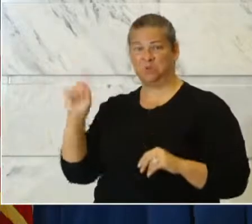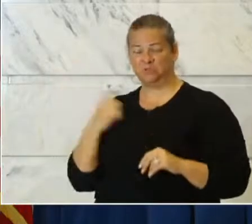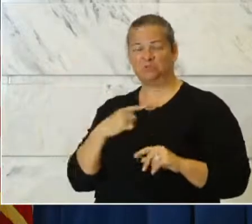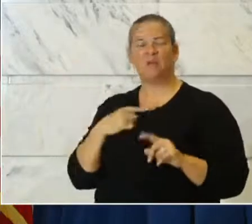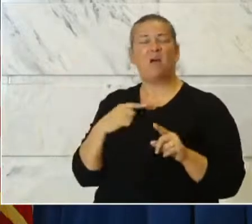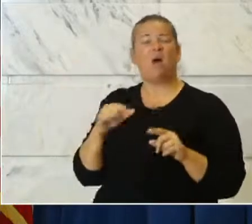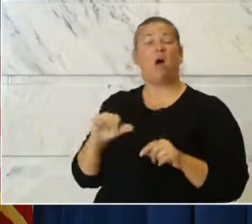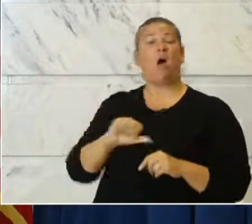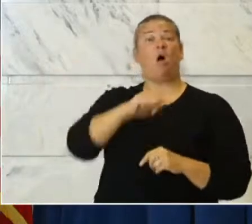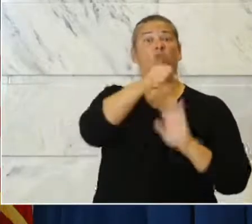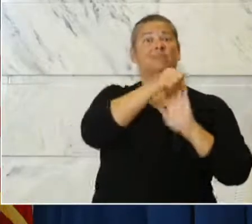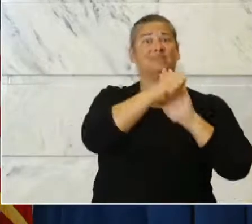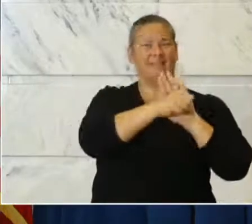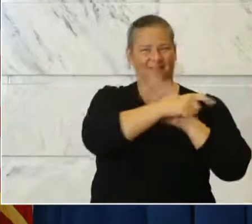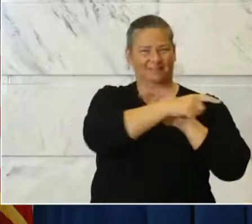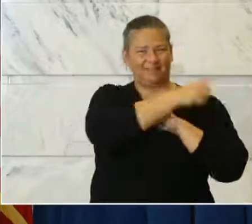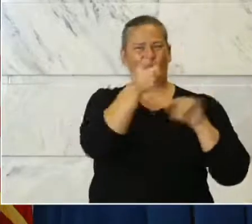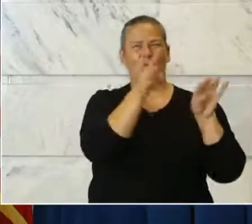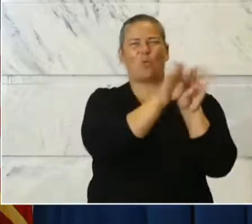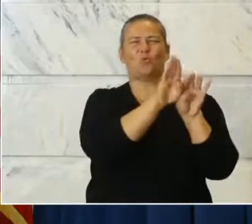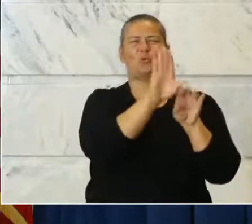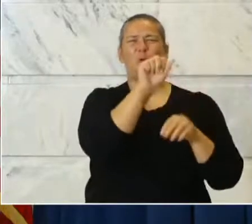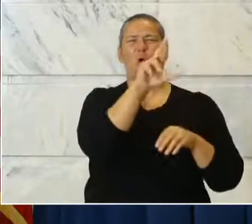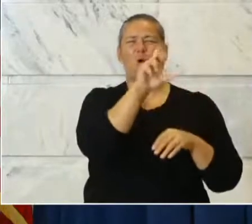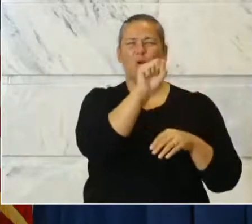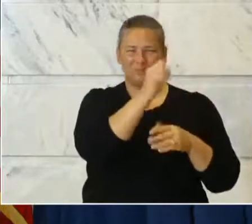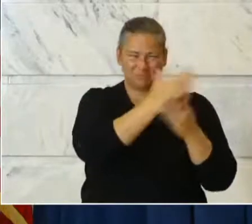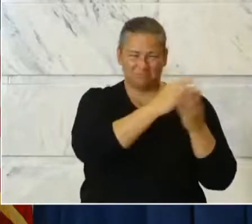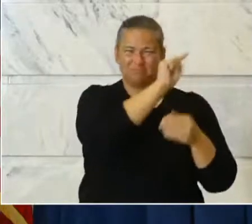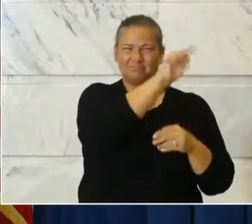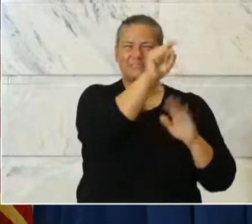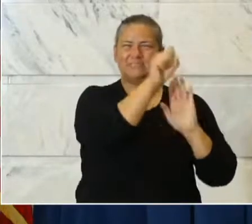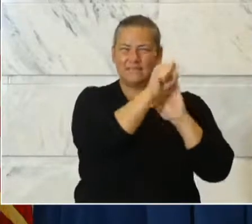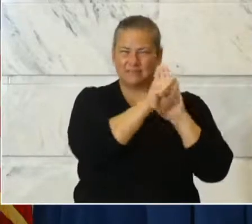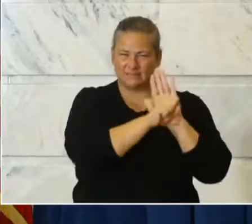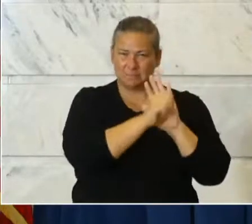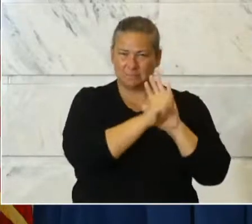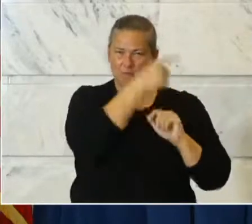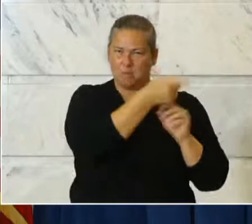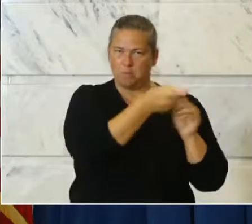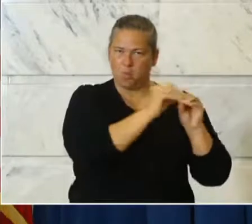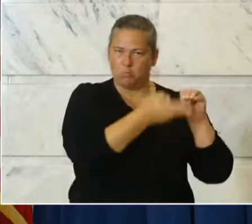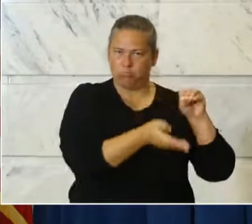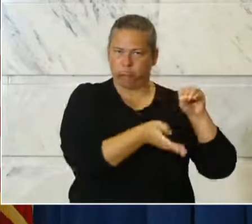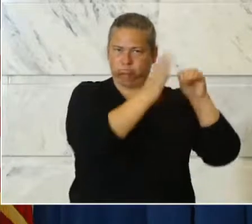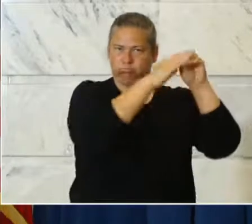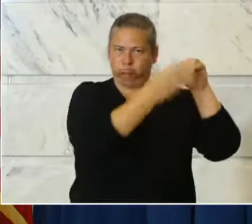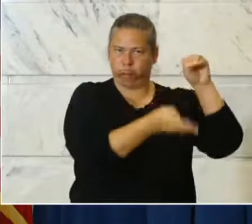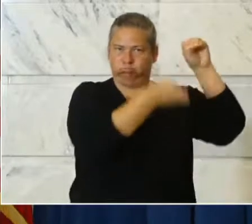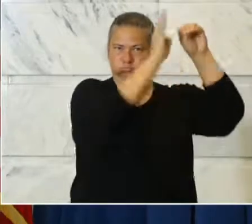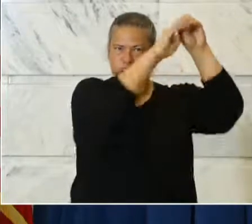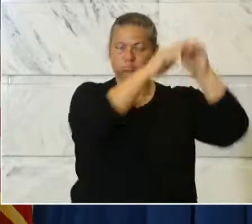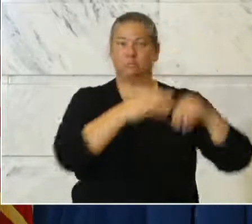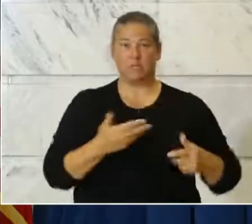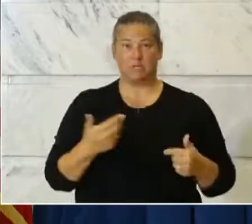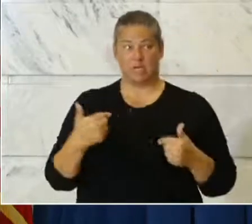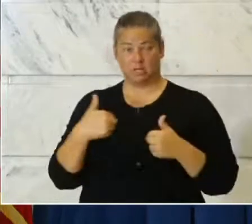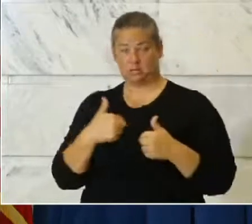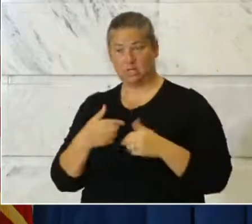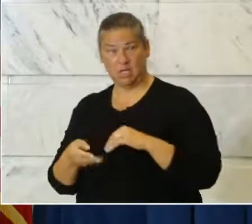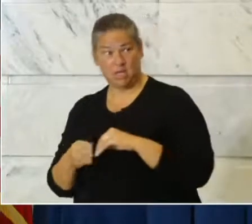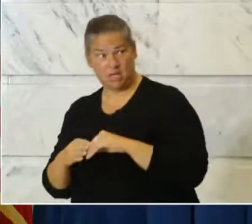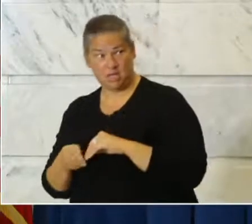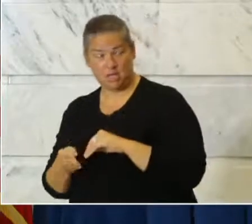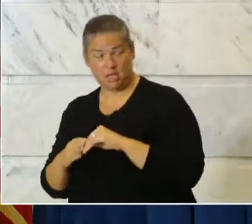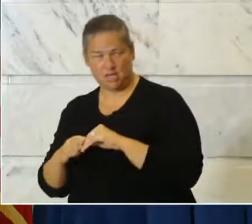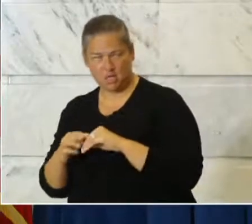have also moved to close down bars. Now those states are seeing a more significant rise. I'm actually having a discussion tomorrow with a